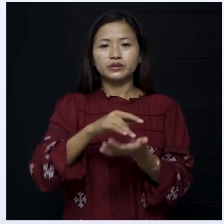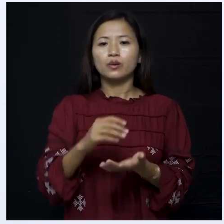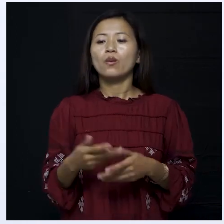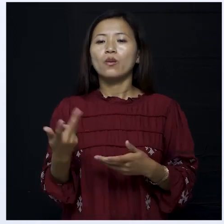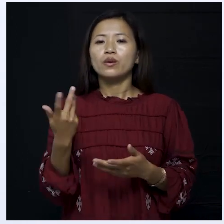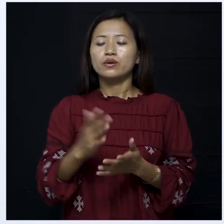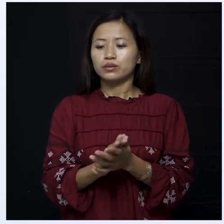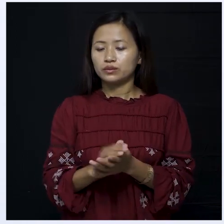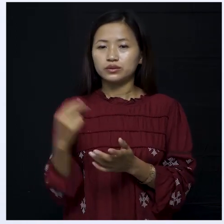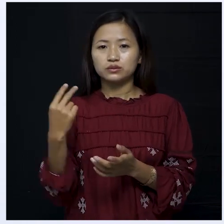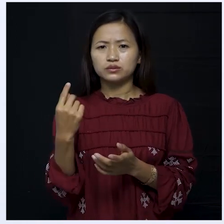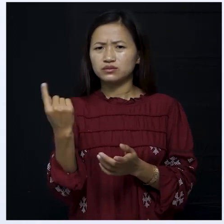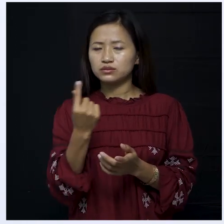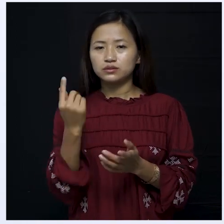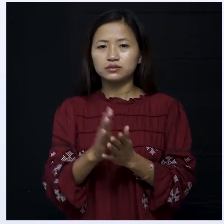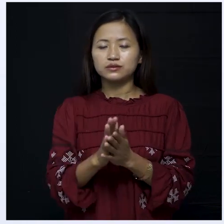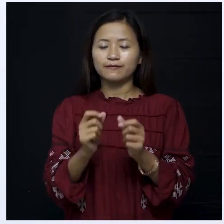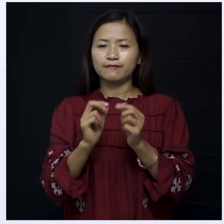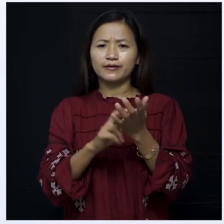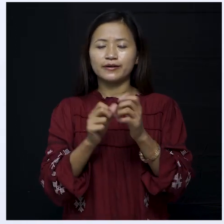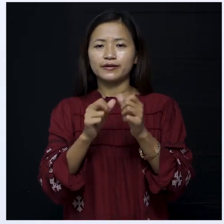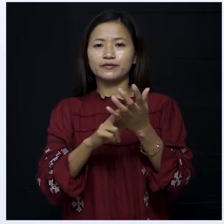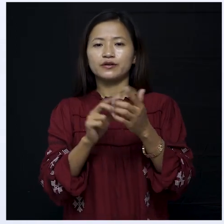use adverbial